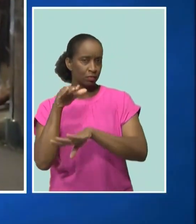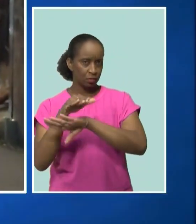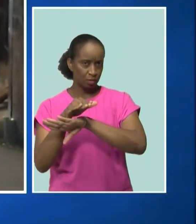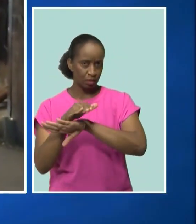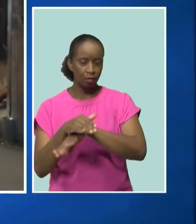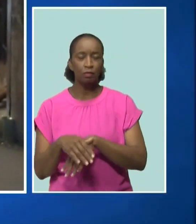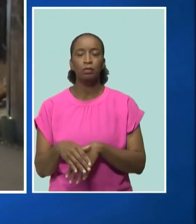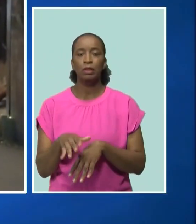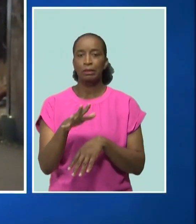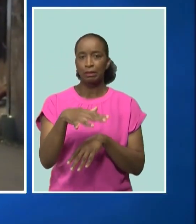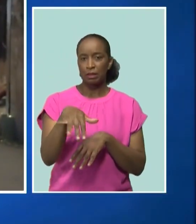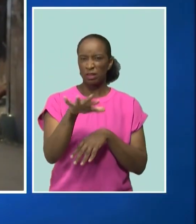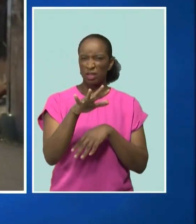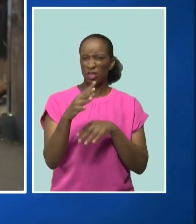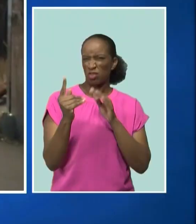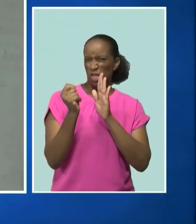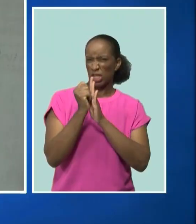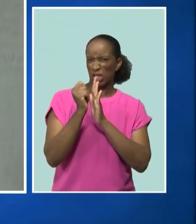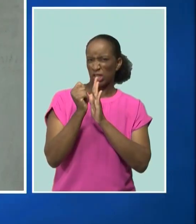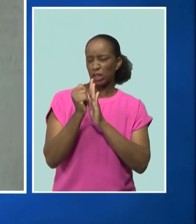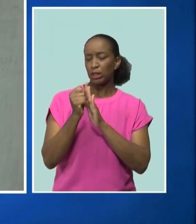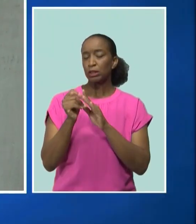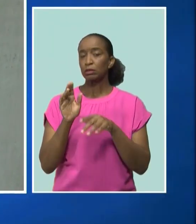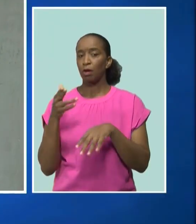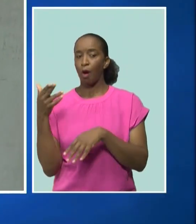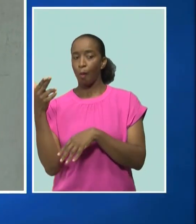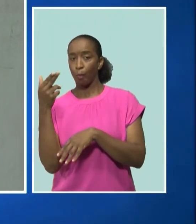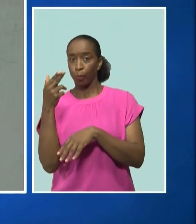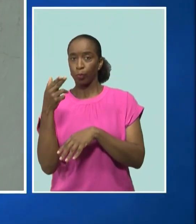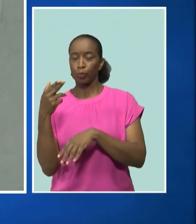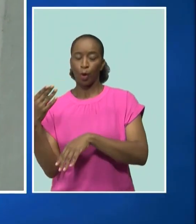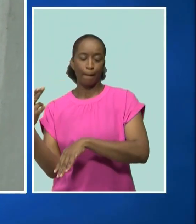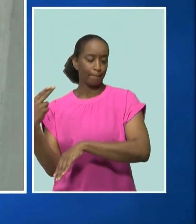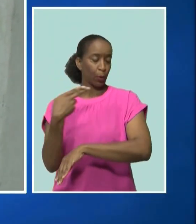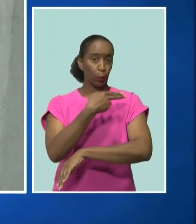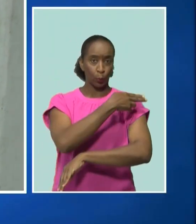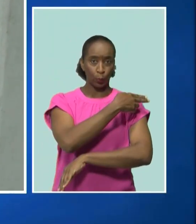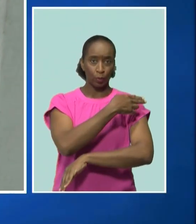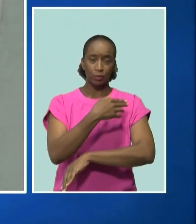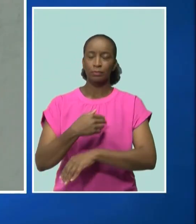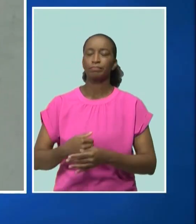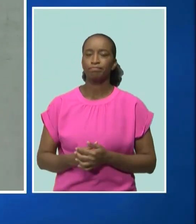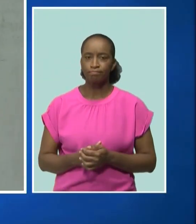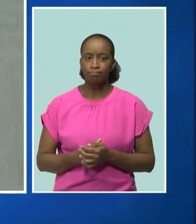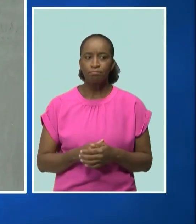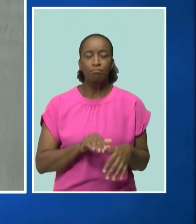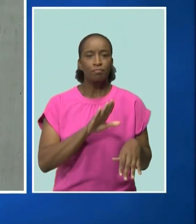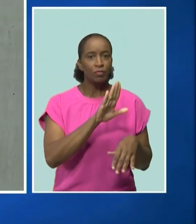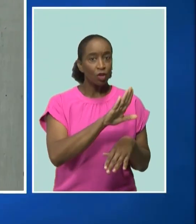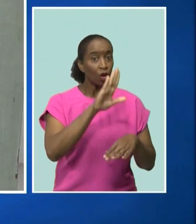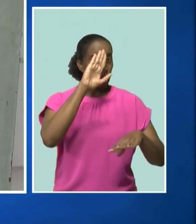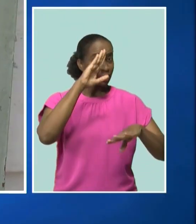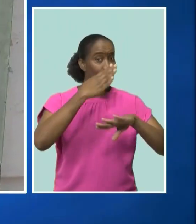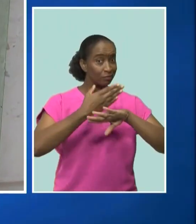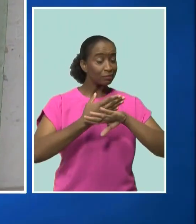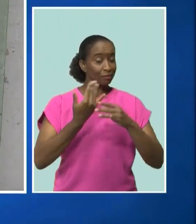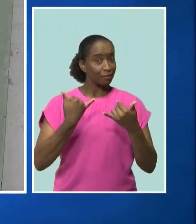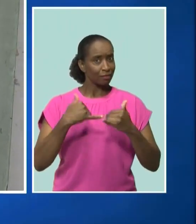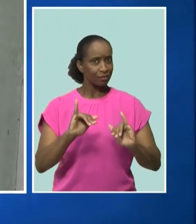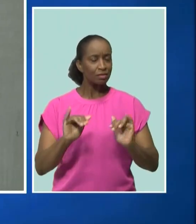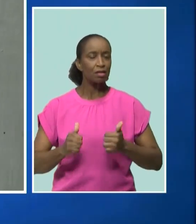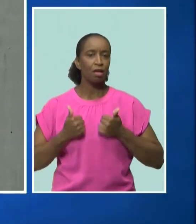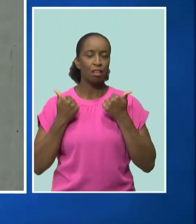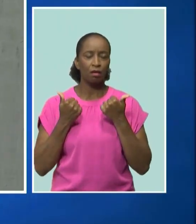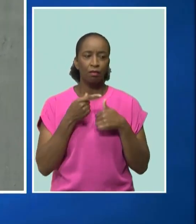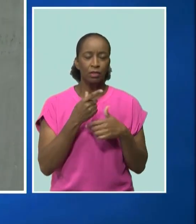of Betwiff Street and Wellington Street. While she is thankful to still have her son today, the traumatized woman is mindful of